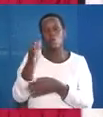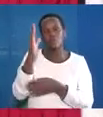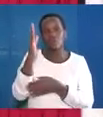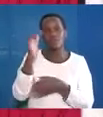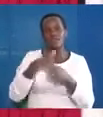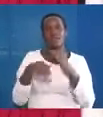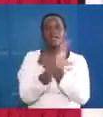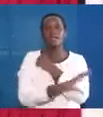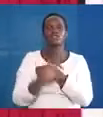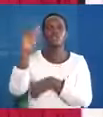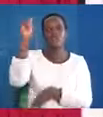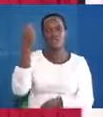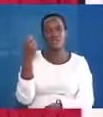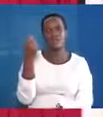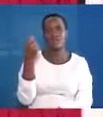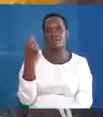Kenya.